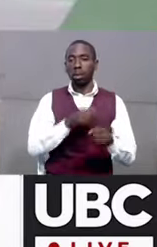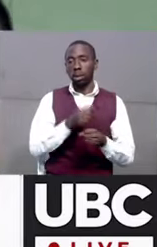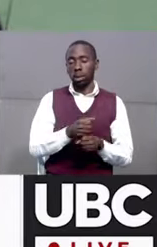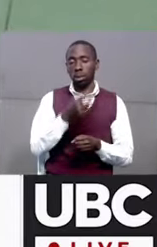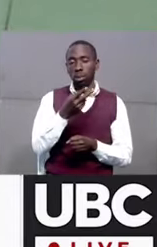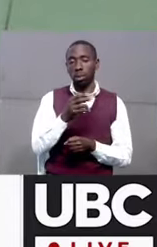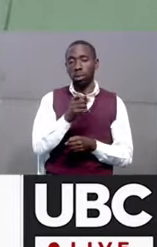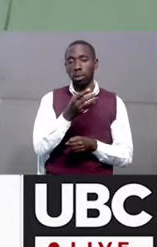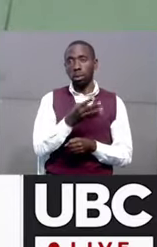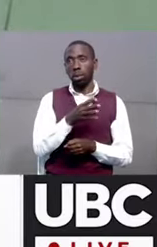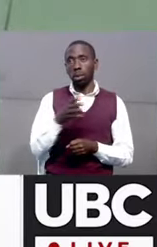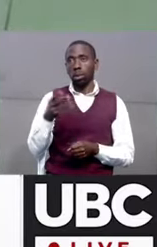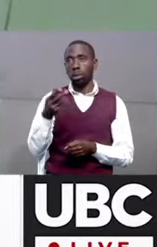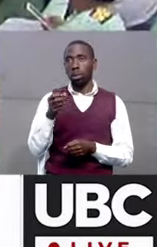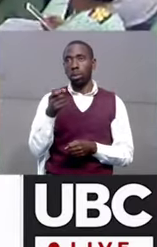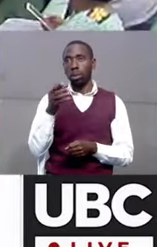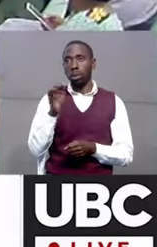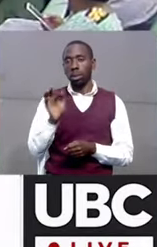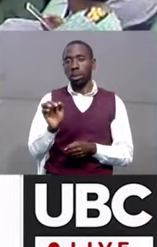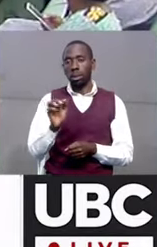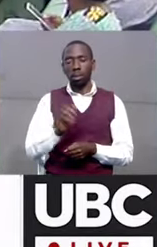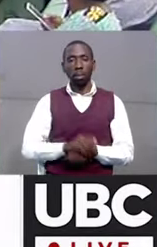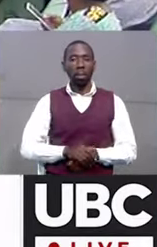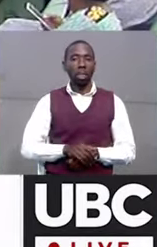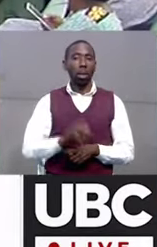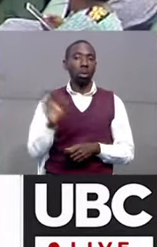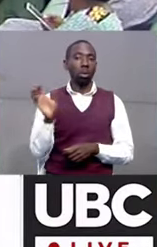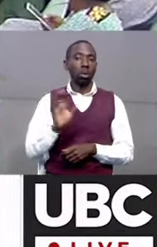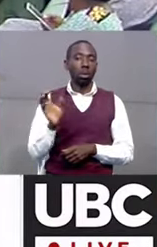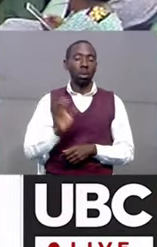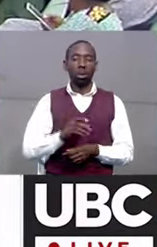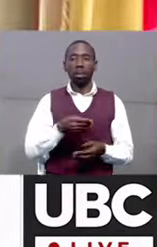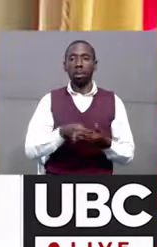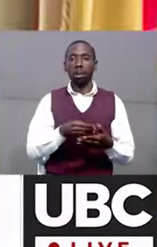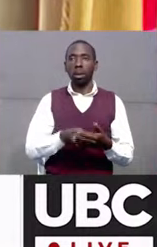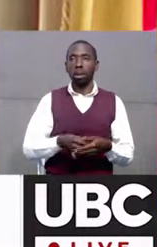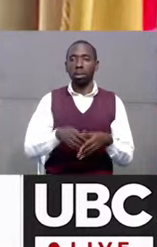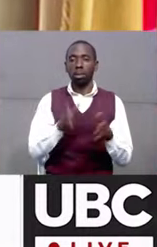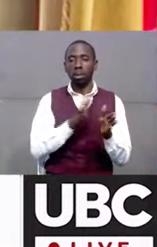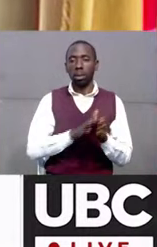2024-2025. I beg to lay. Committee of Finance, Planning and Economic Development.